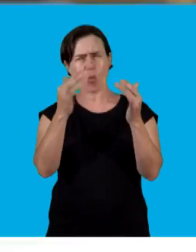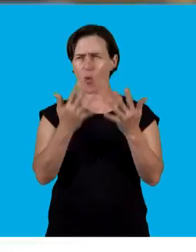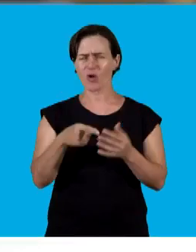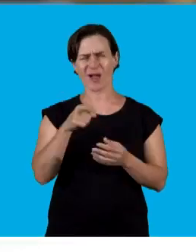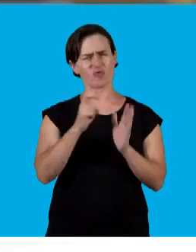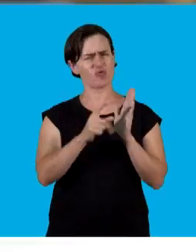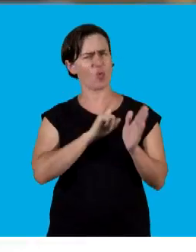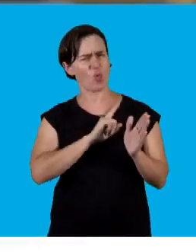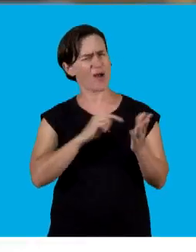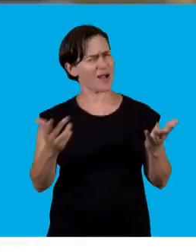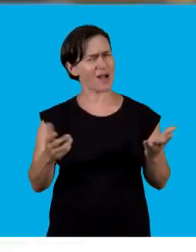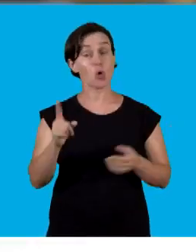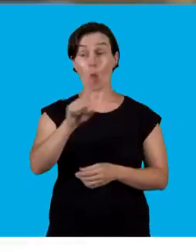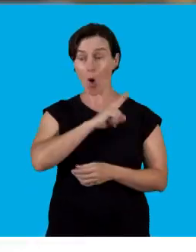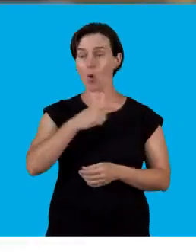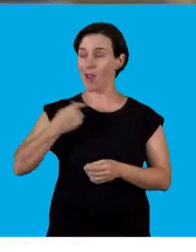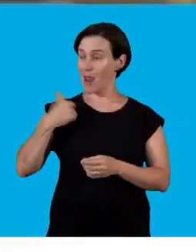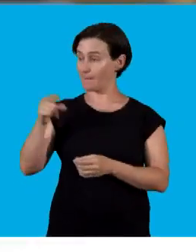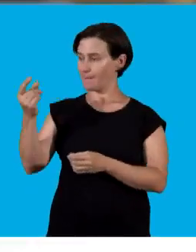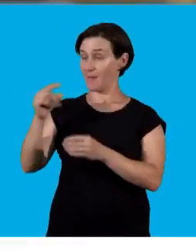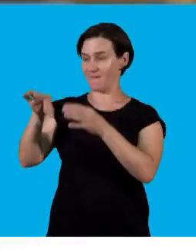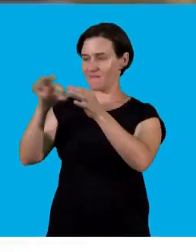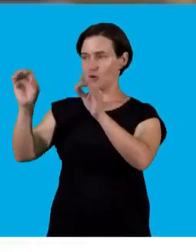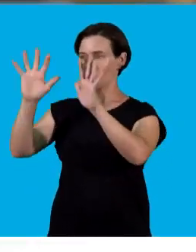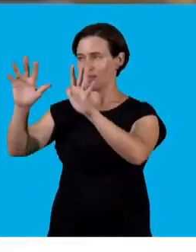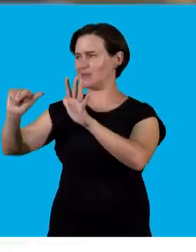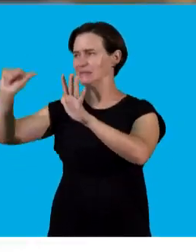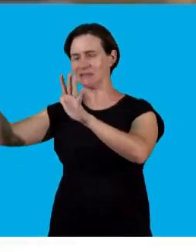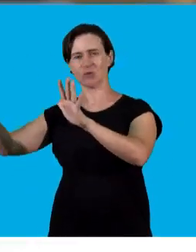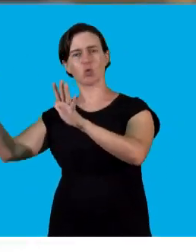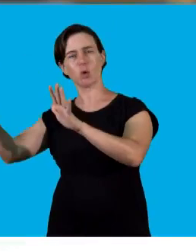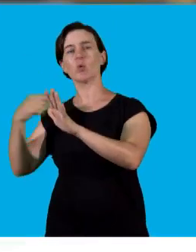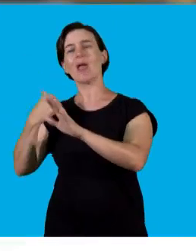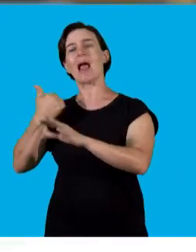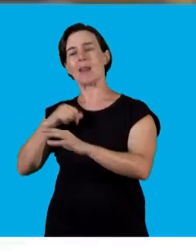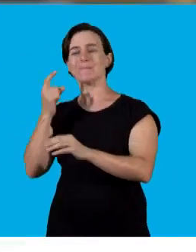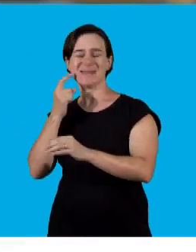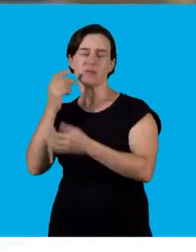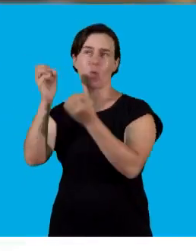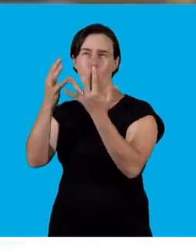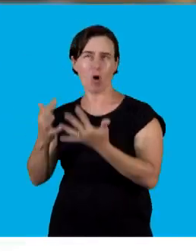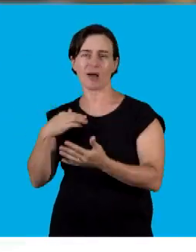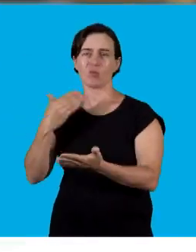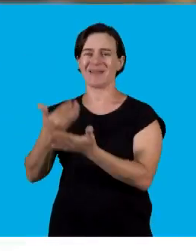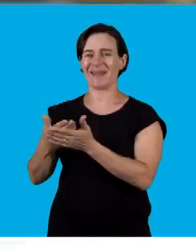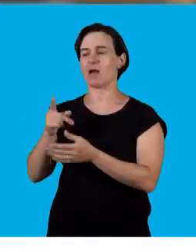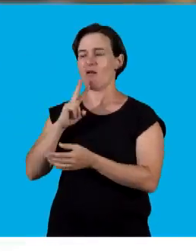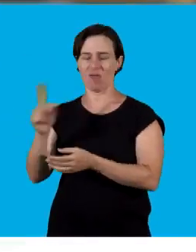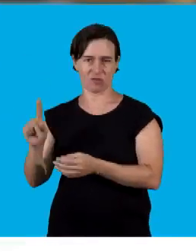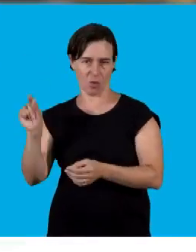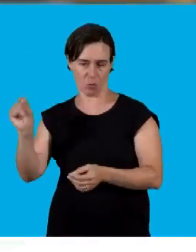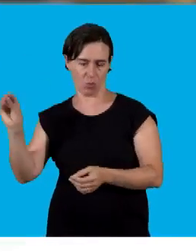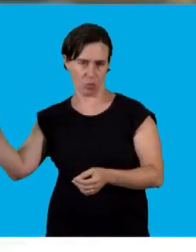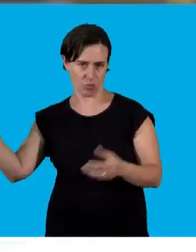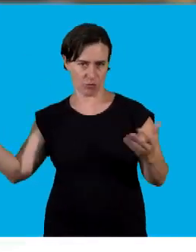wanted to know that with an input value of 10 and an input value of 20, what is the output value